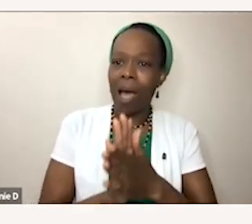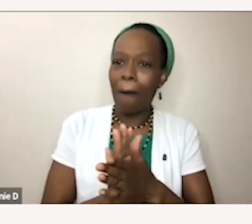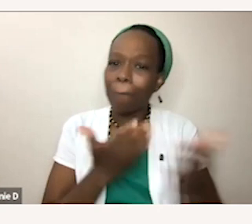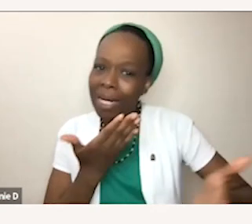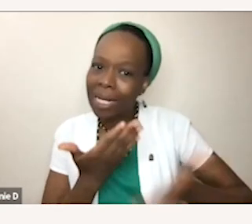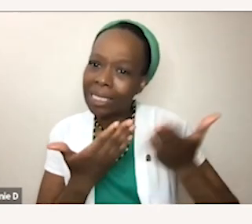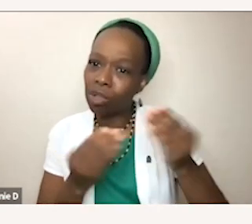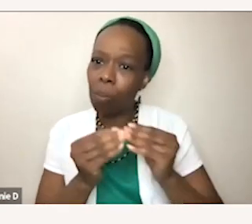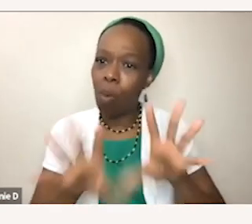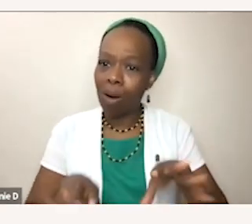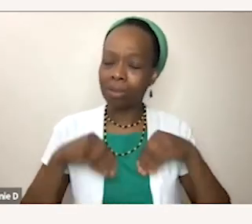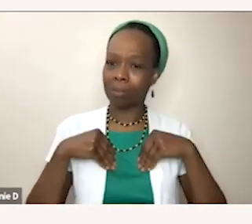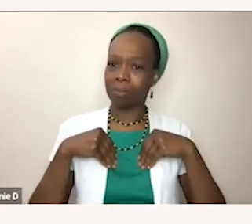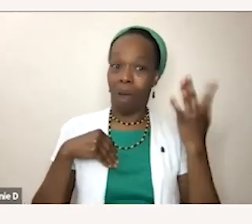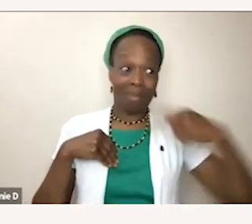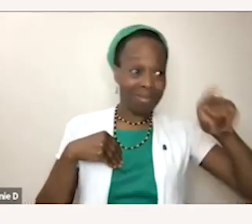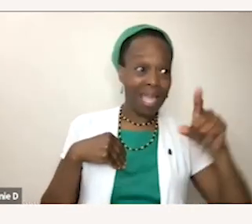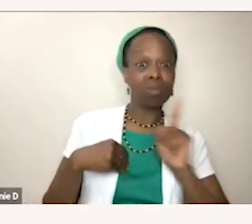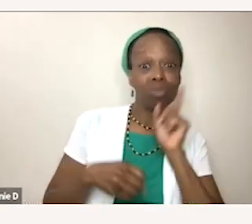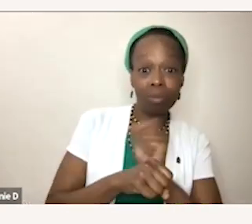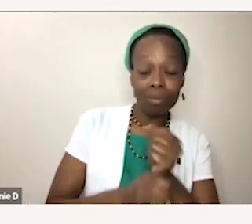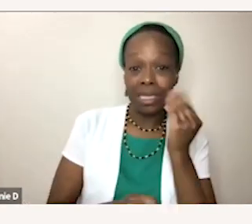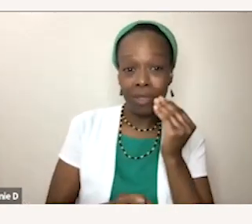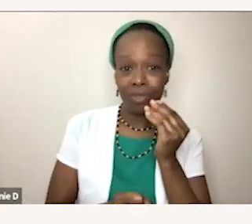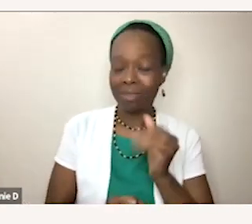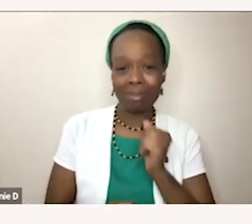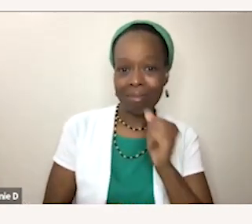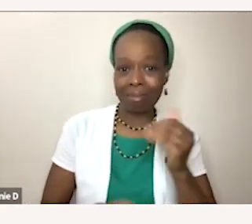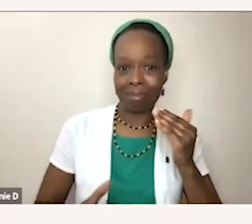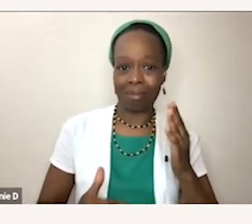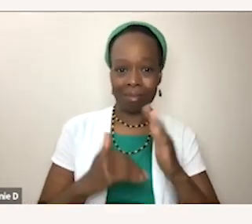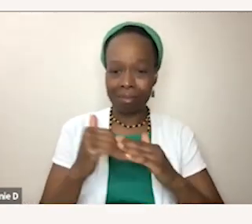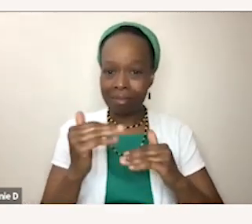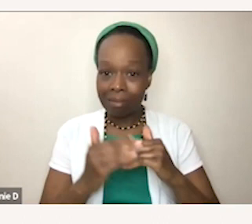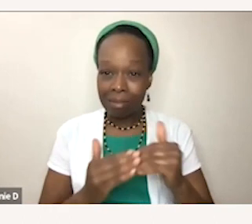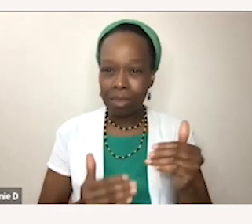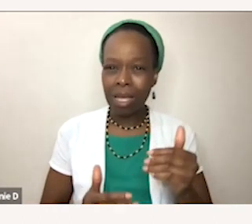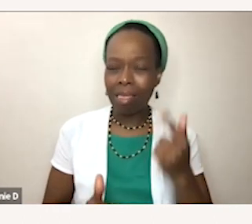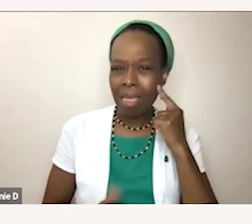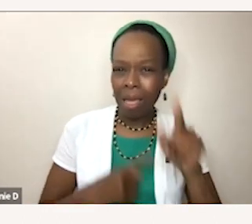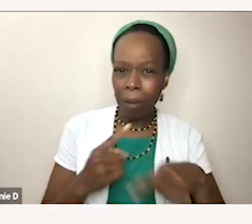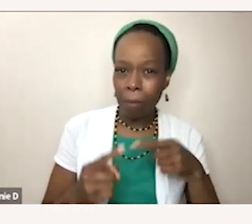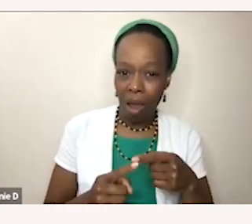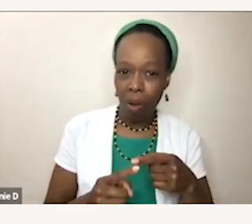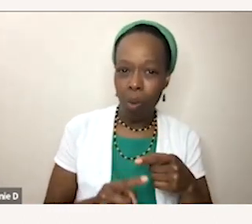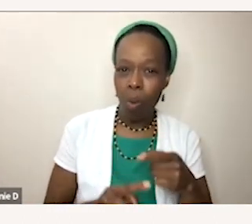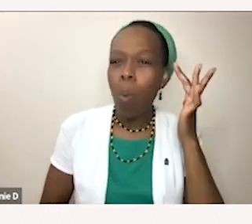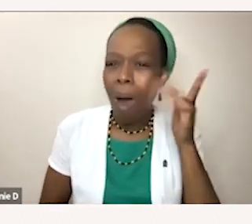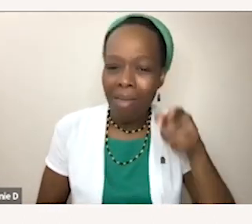do feel discomfort. I think we actually need to get to the core of, well, why is that word making somebody